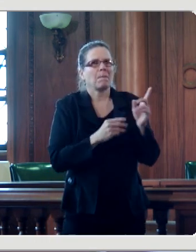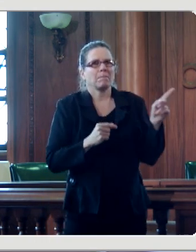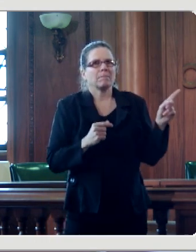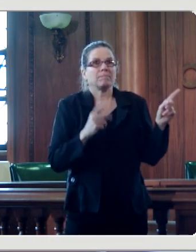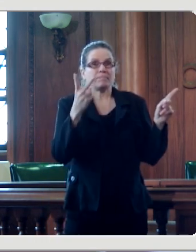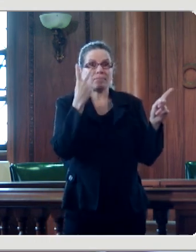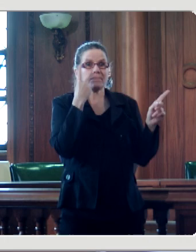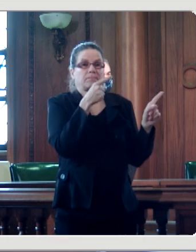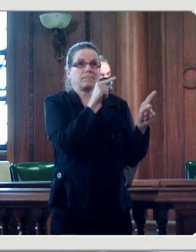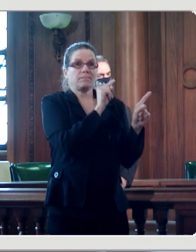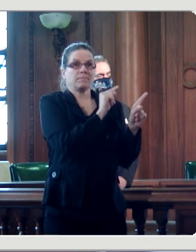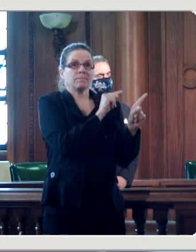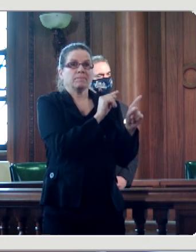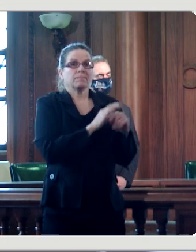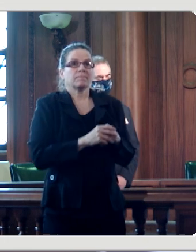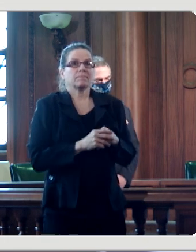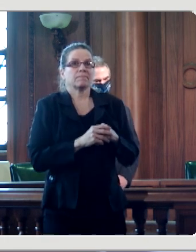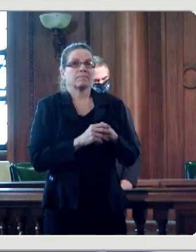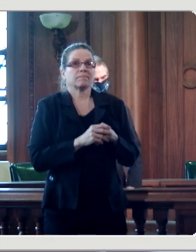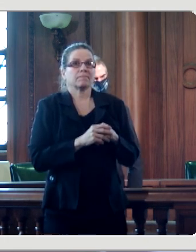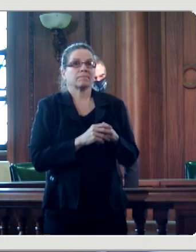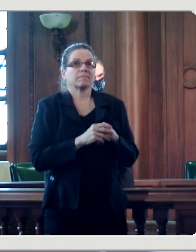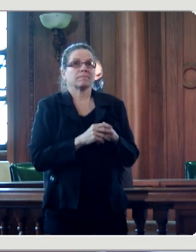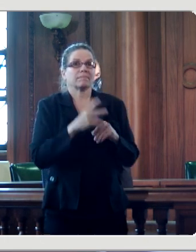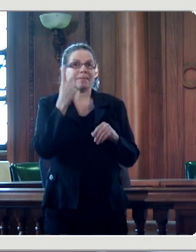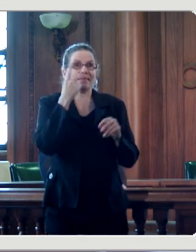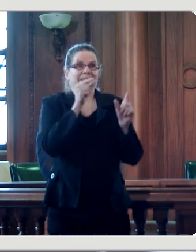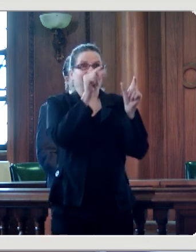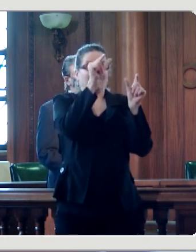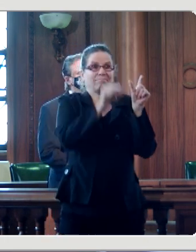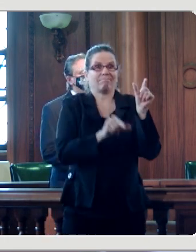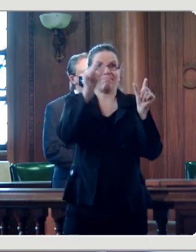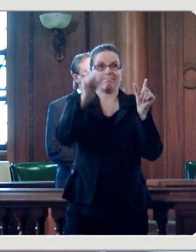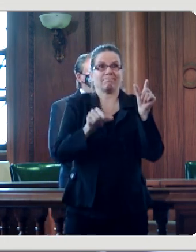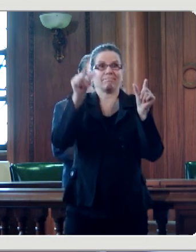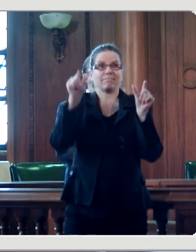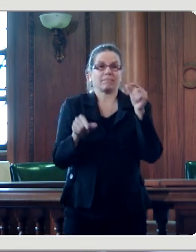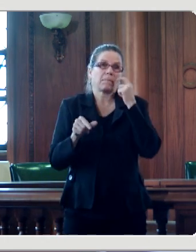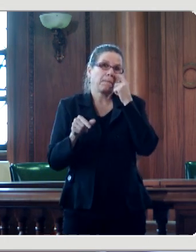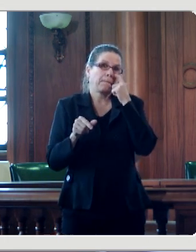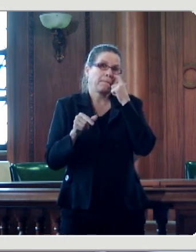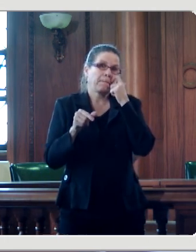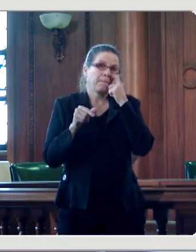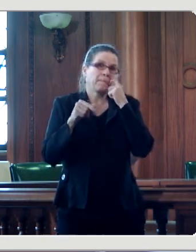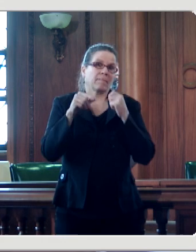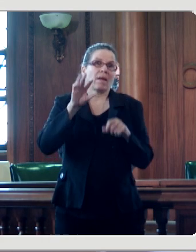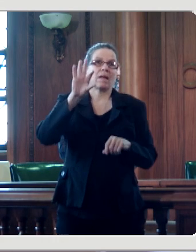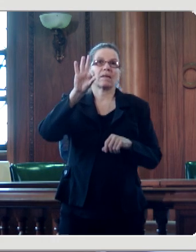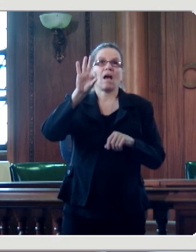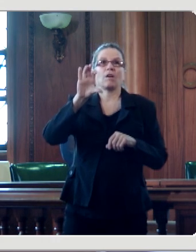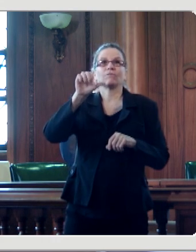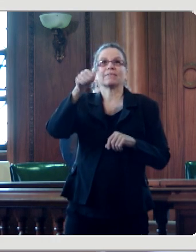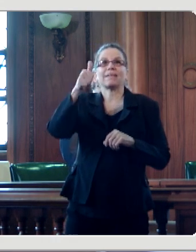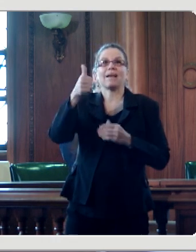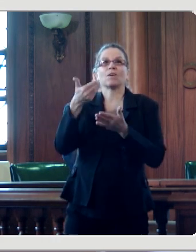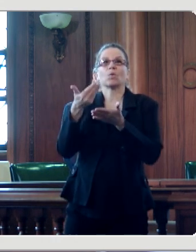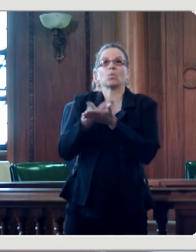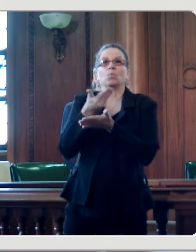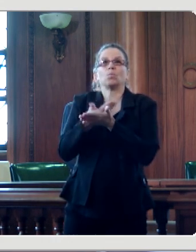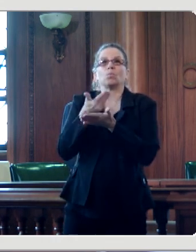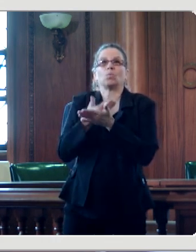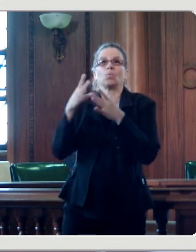910 additional cases in our city. And there were 886 the week prior